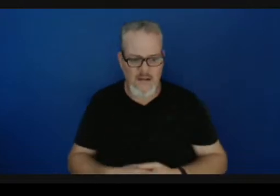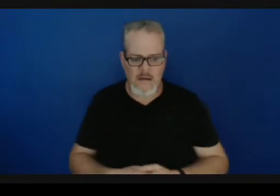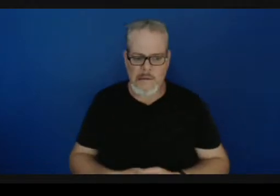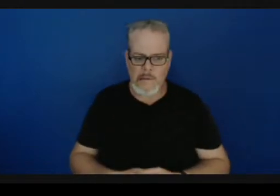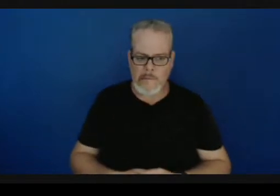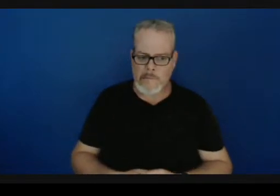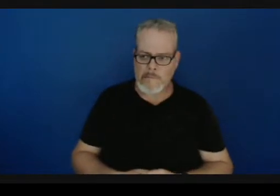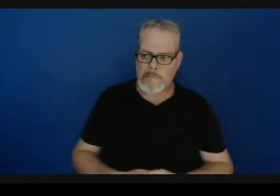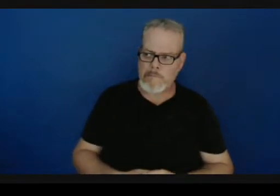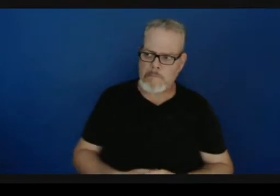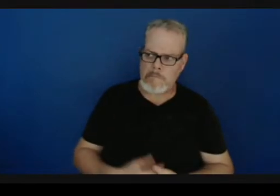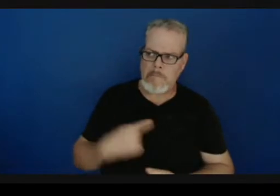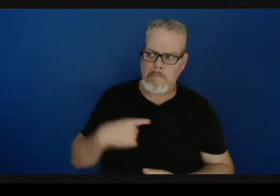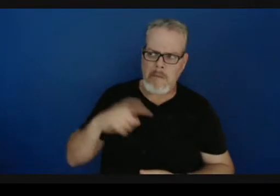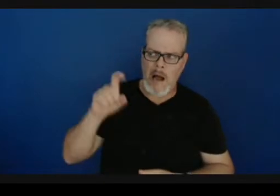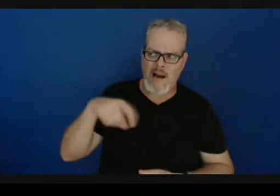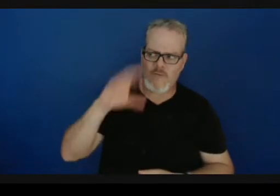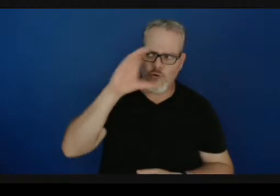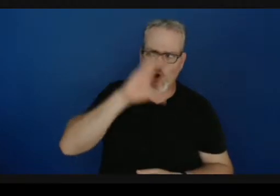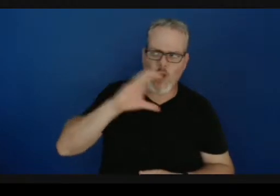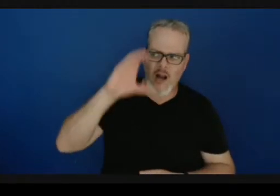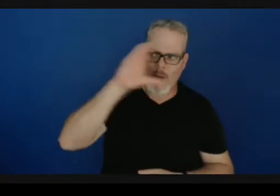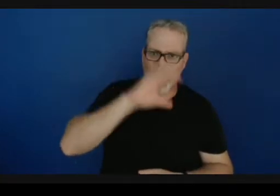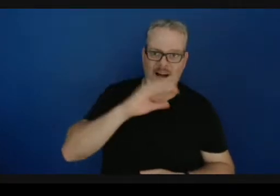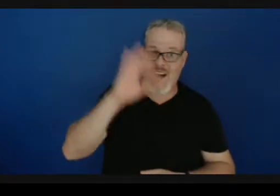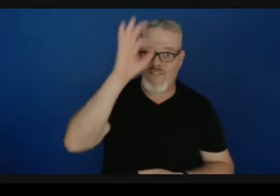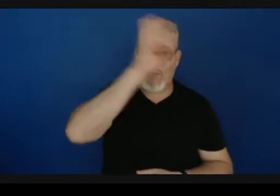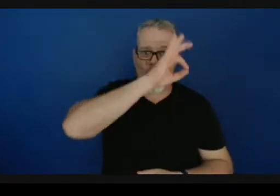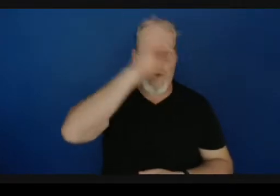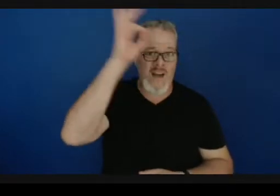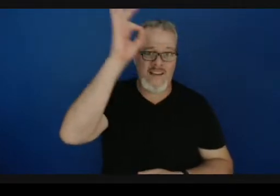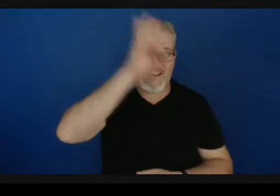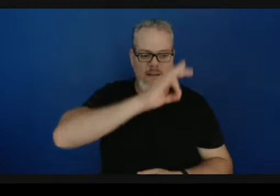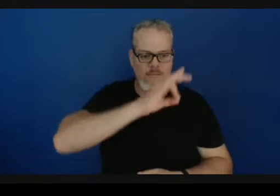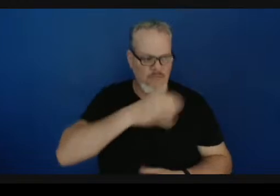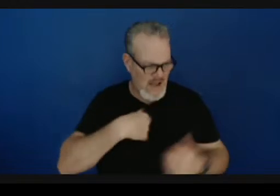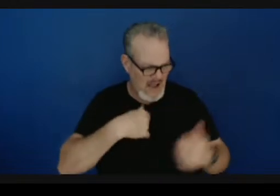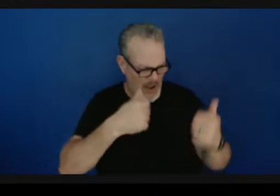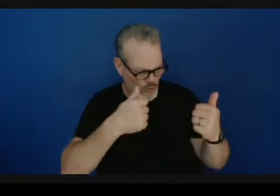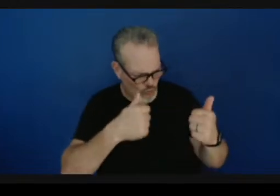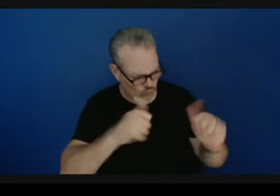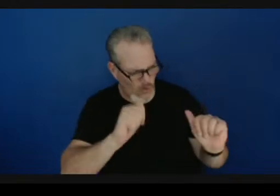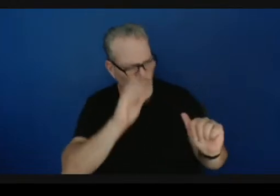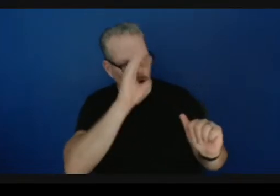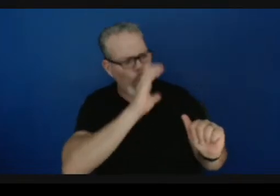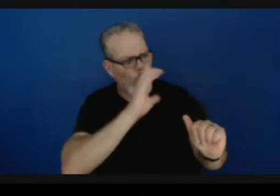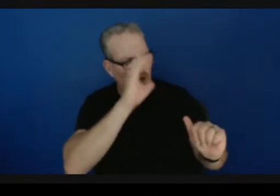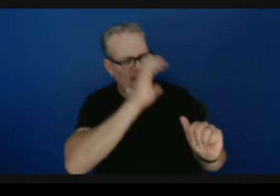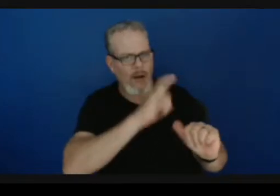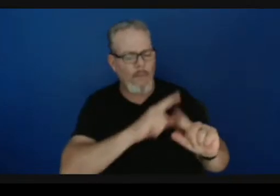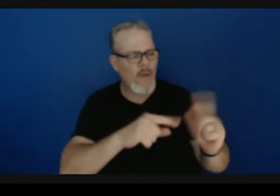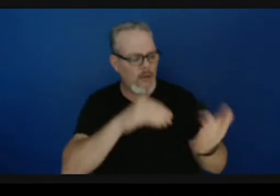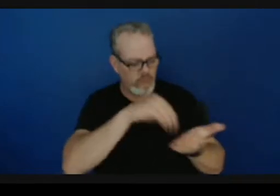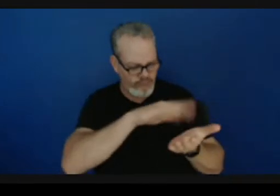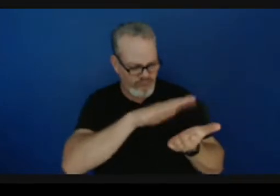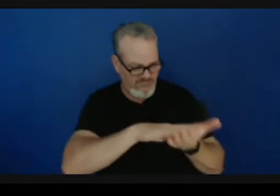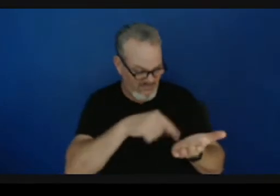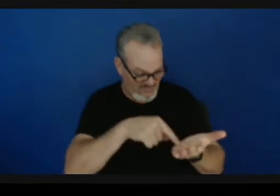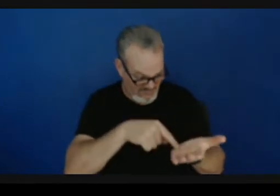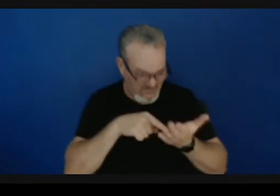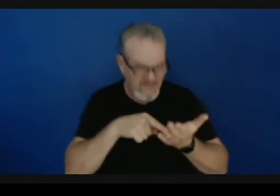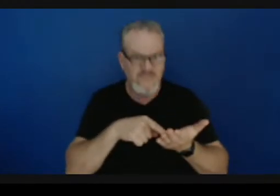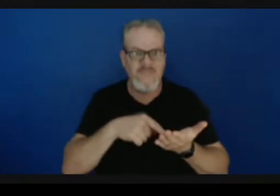I would have to look it up. So I really have no idea. I was trying to look it up and I was landing in California and